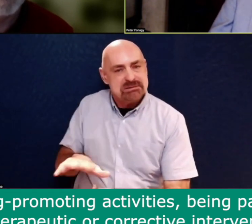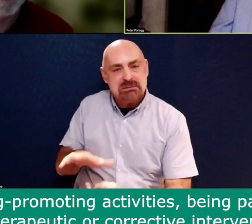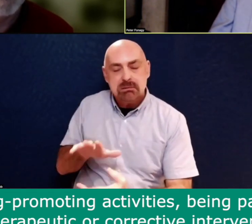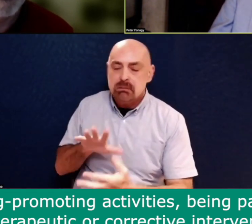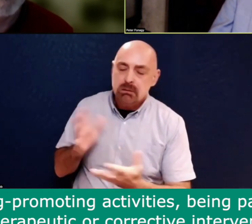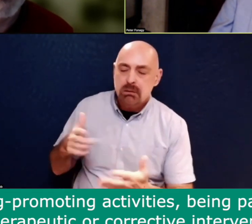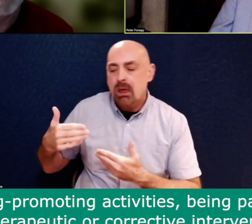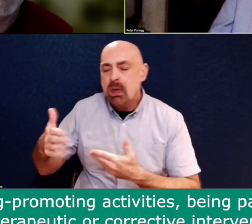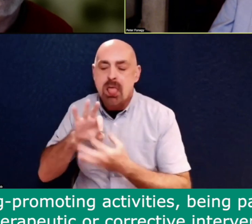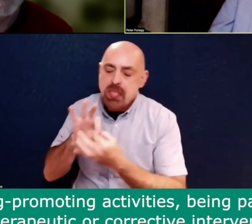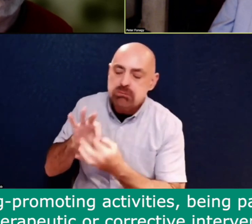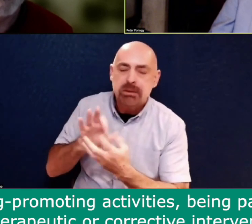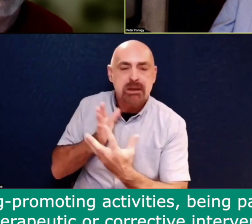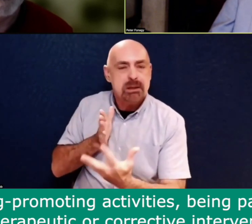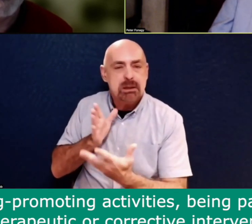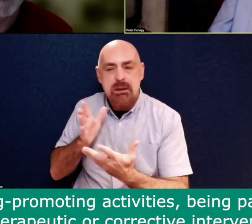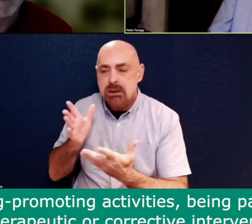therapeutic or